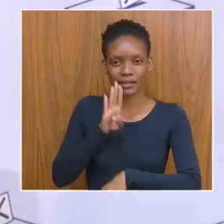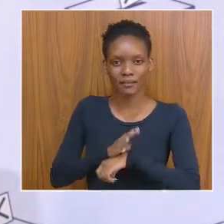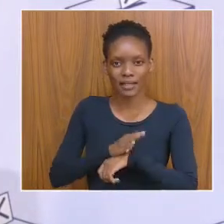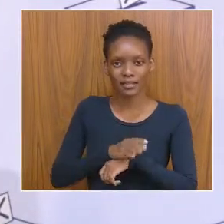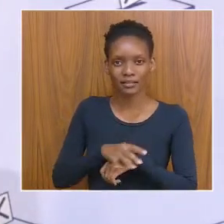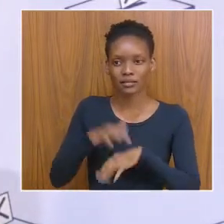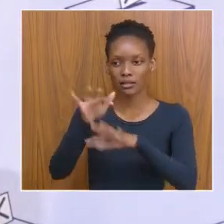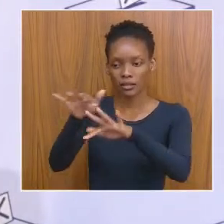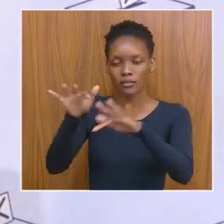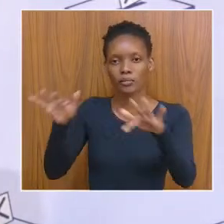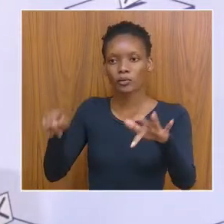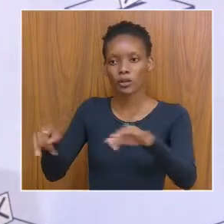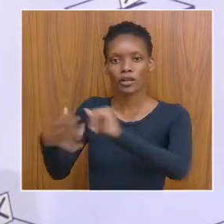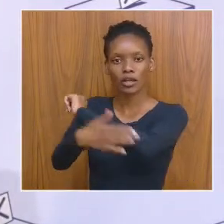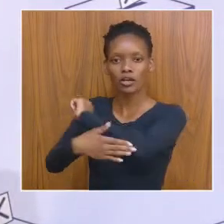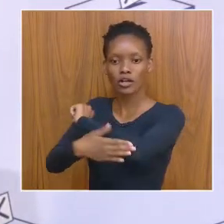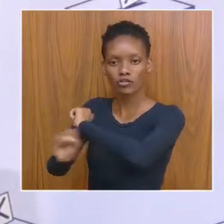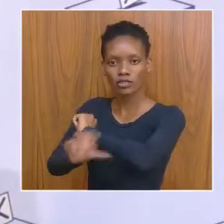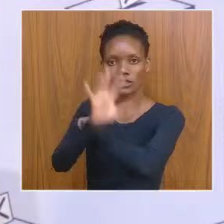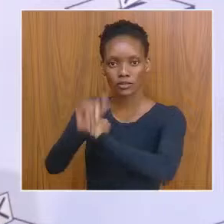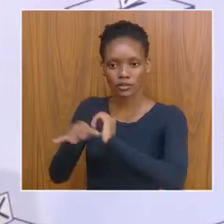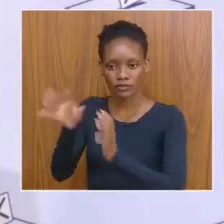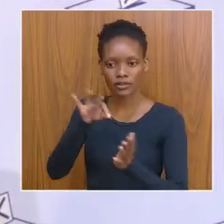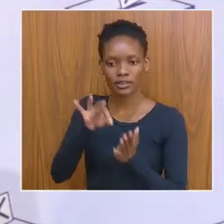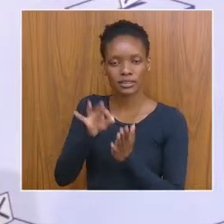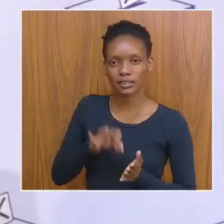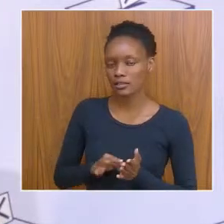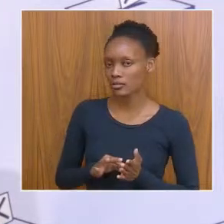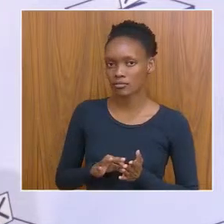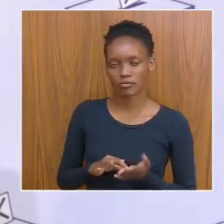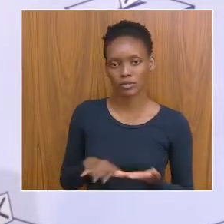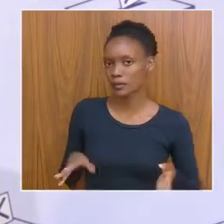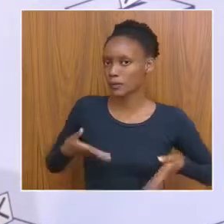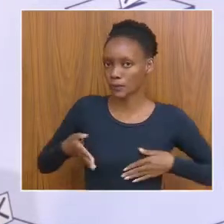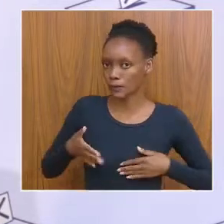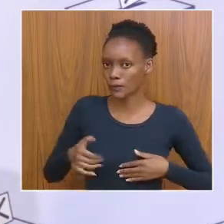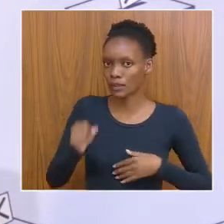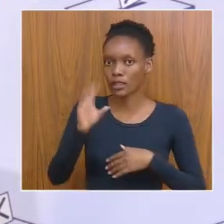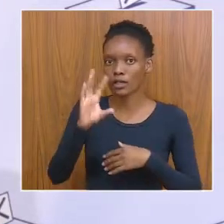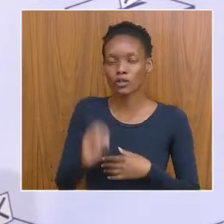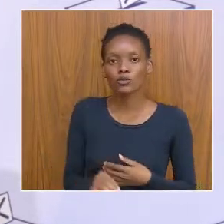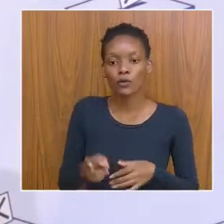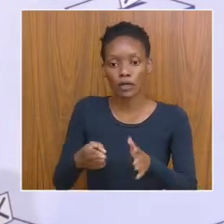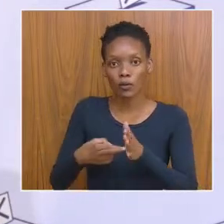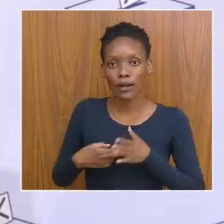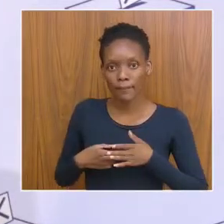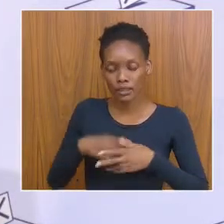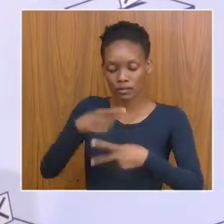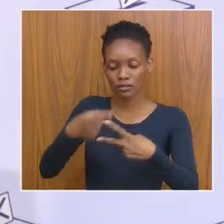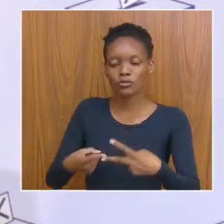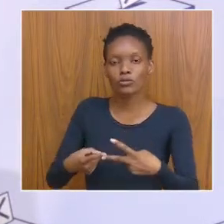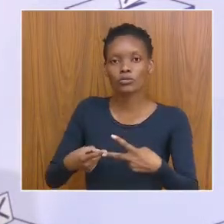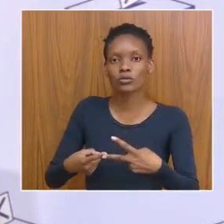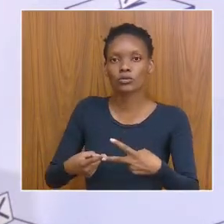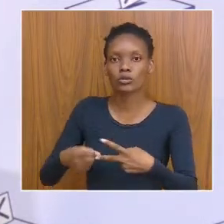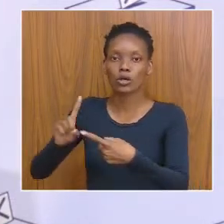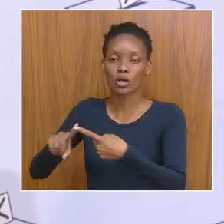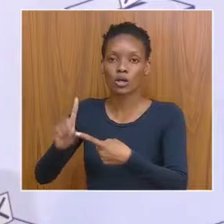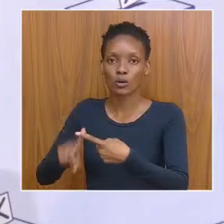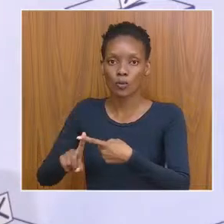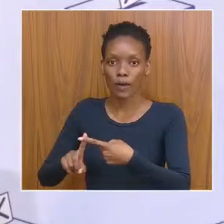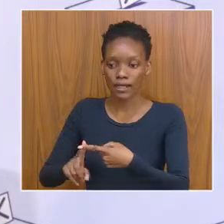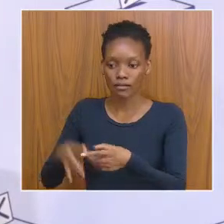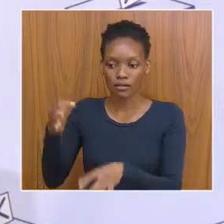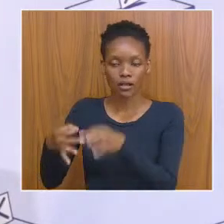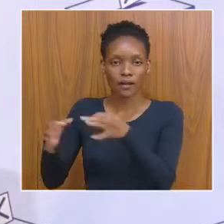people in the country. Therefore, the requirements are twofold. One, the party captures the ID